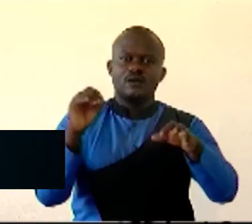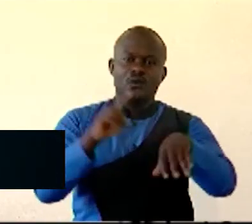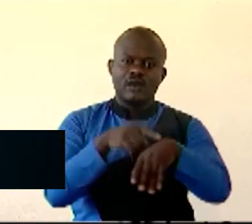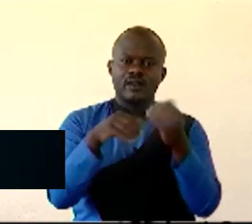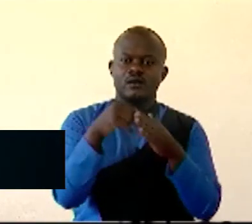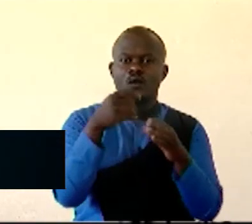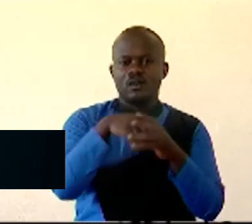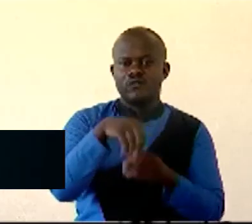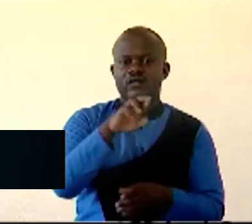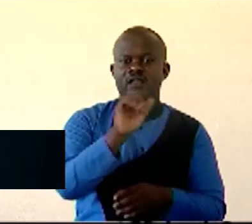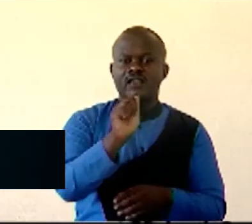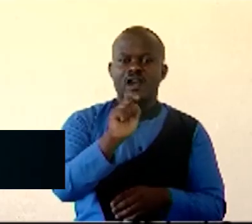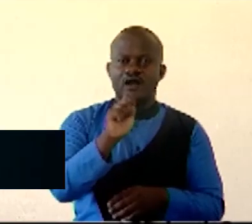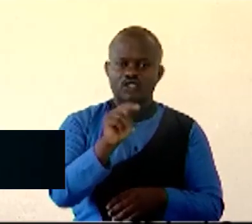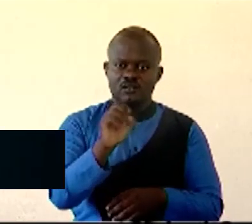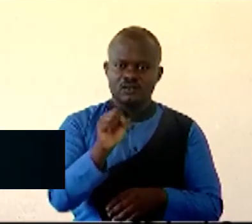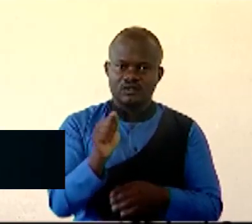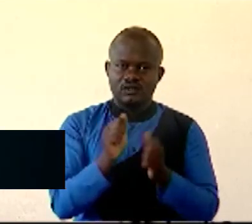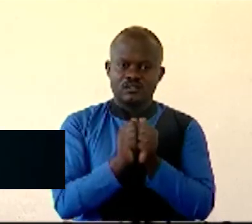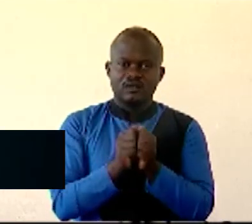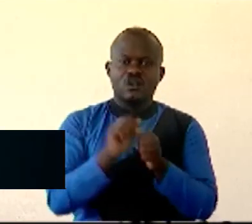of the reactants